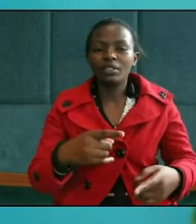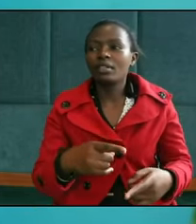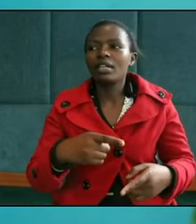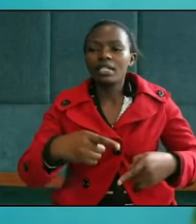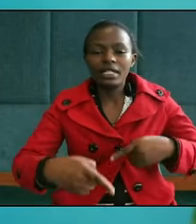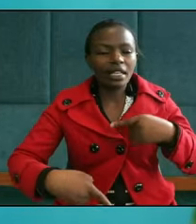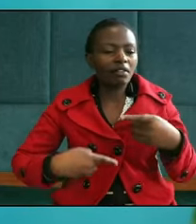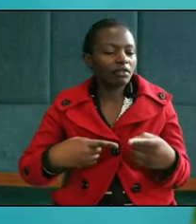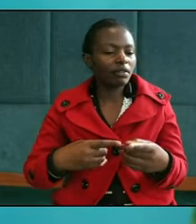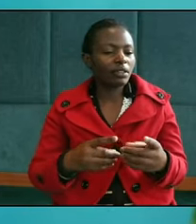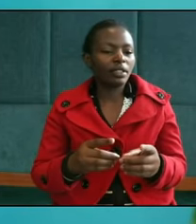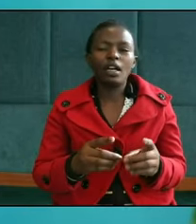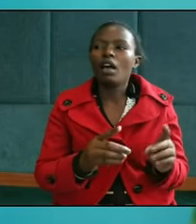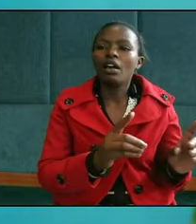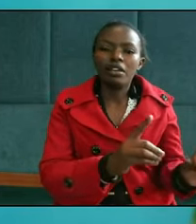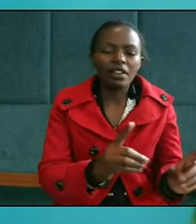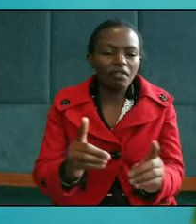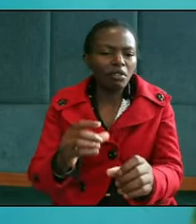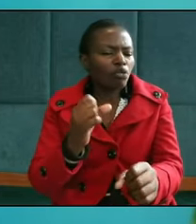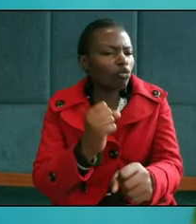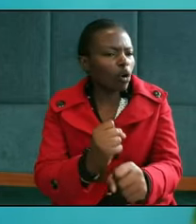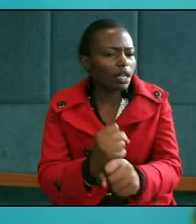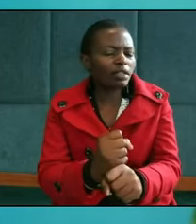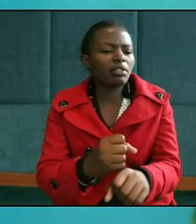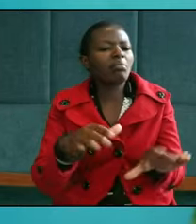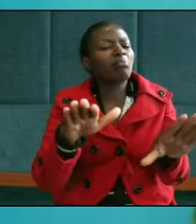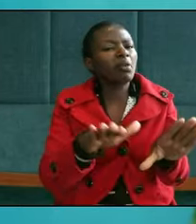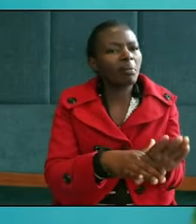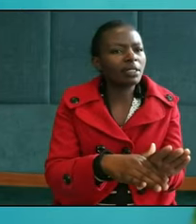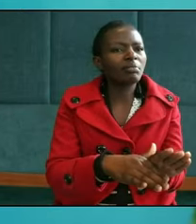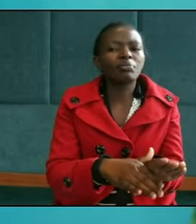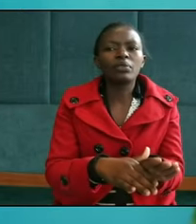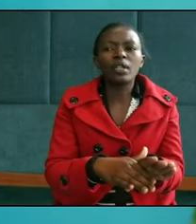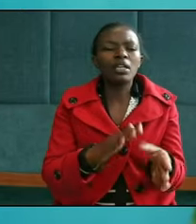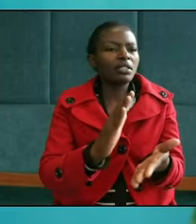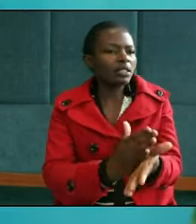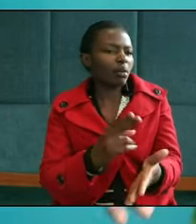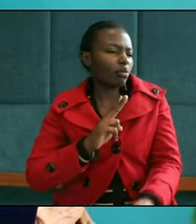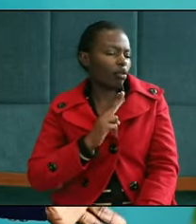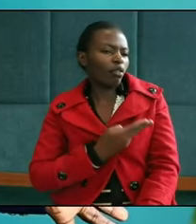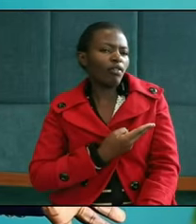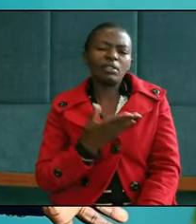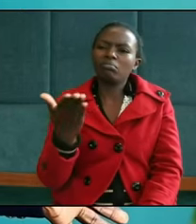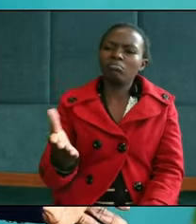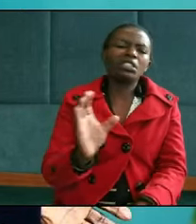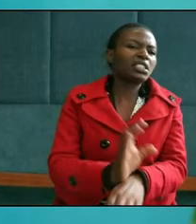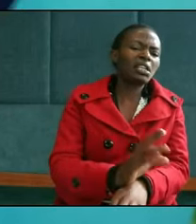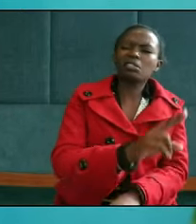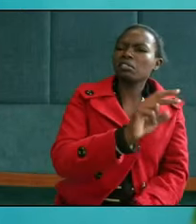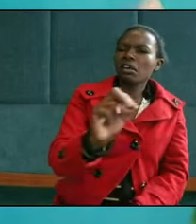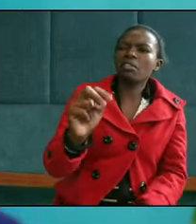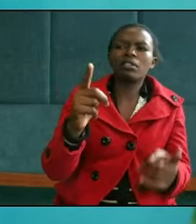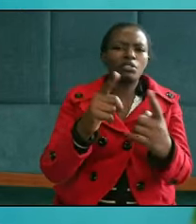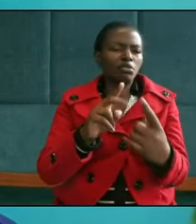self-driven activity members. These are those of us. Church is nothing to us.